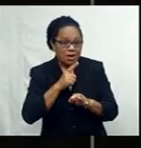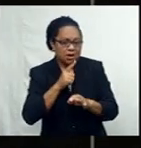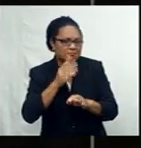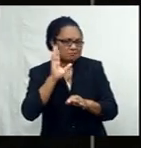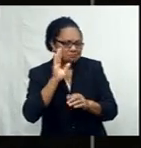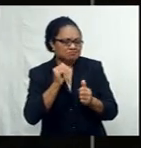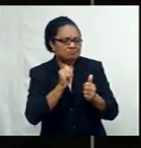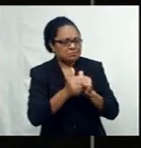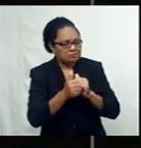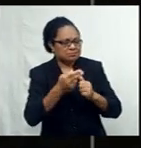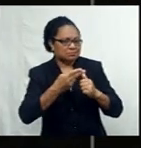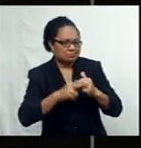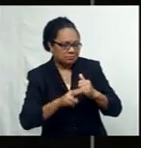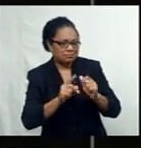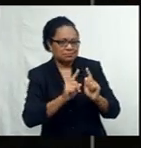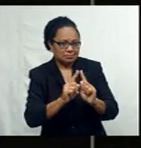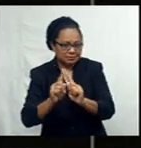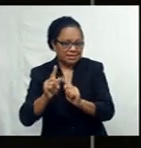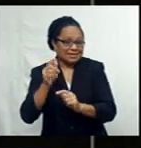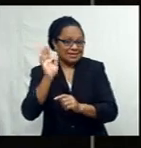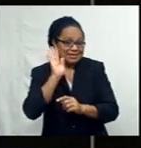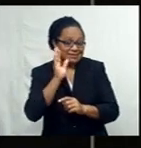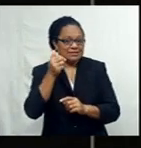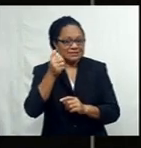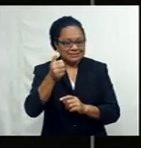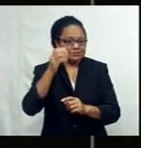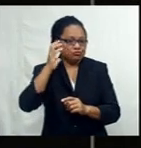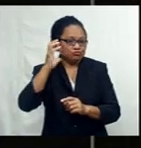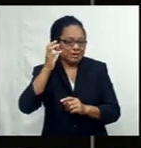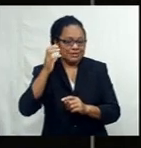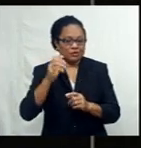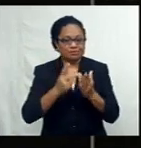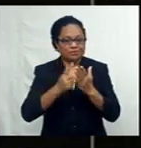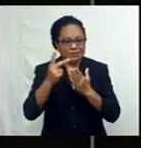news and sports and listen to our 6 radio stations live.